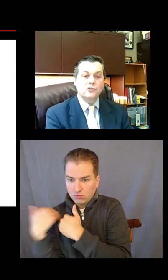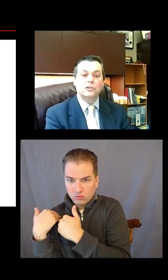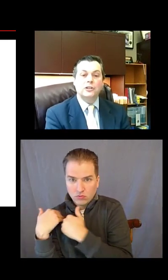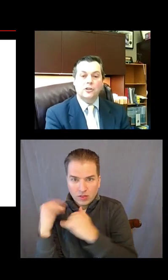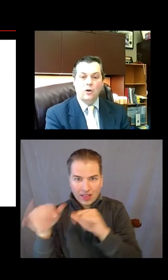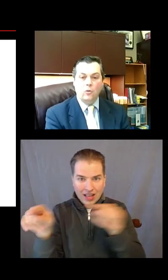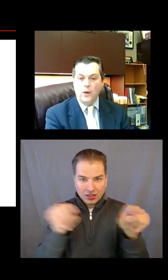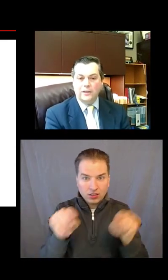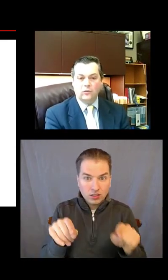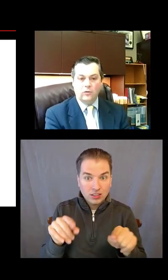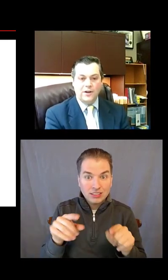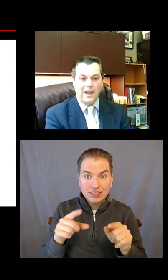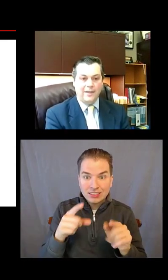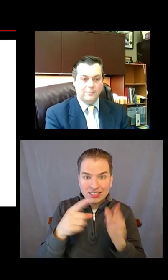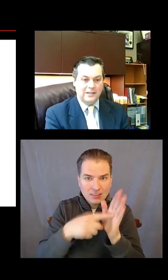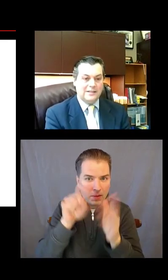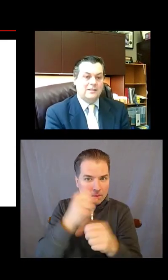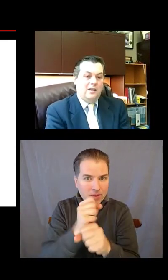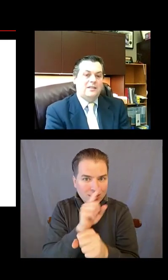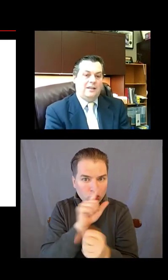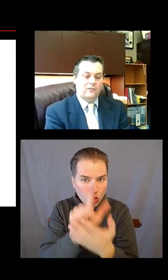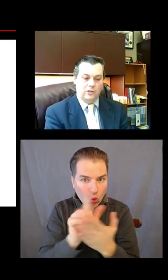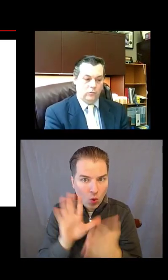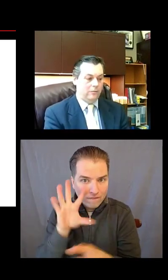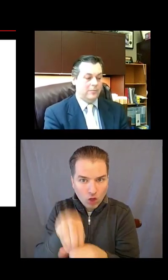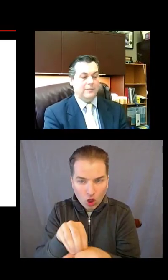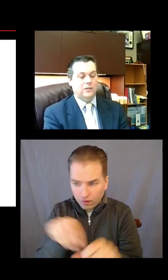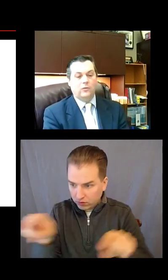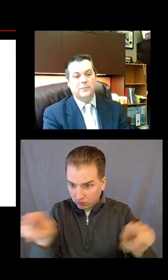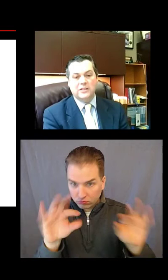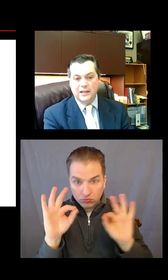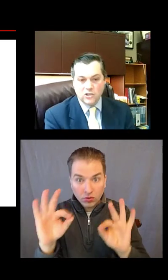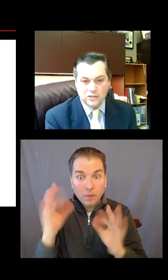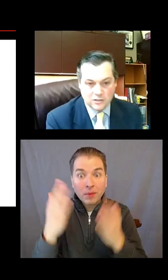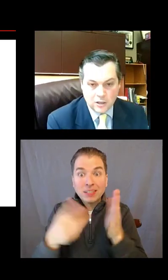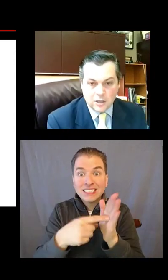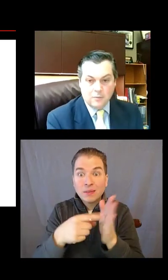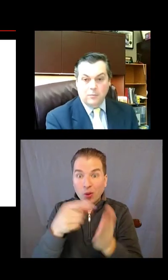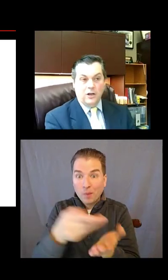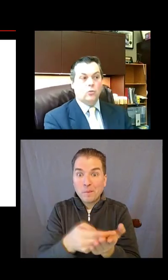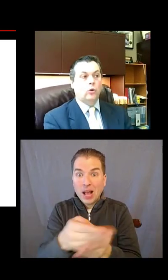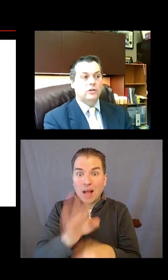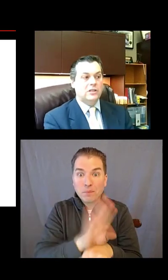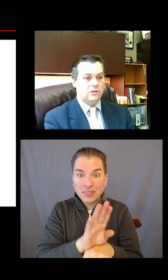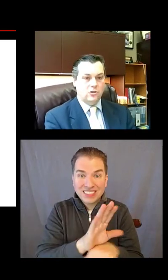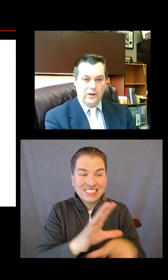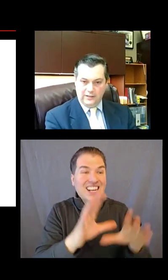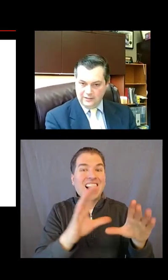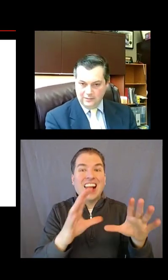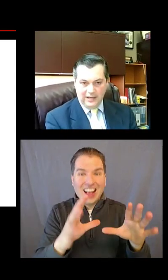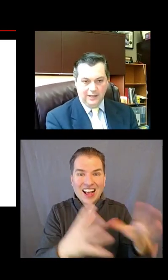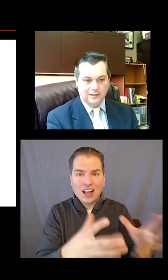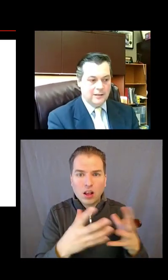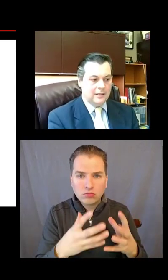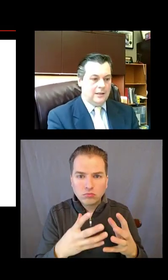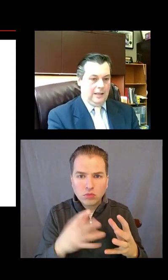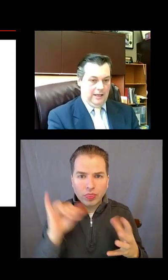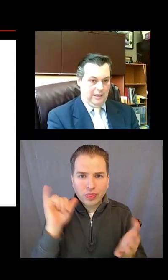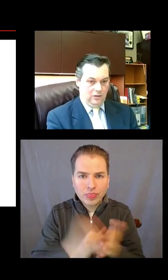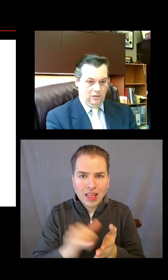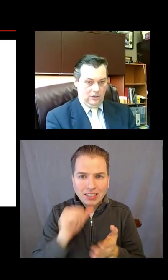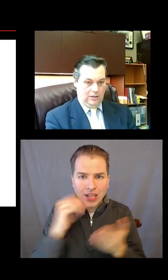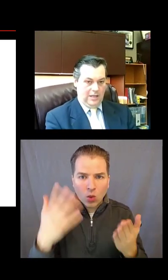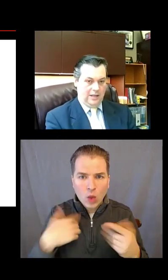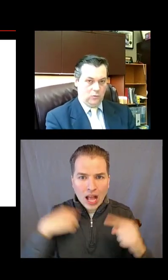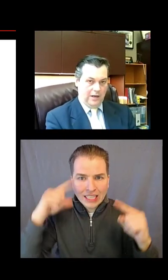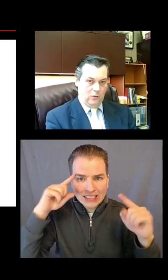not actually know whether or not the business does have goodwill. Maybe the reputation is much worse than you anticipated.